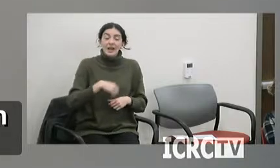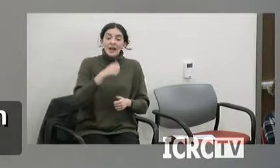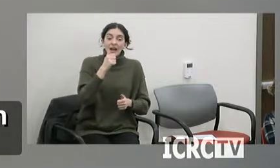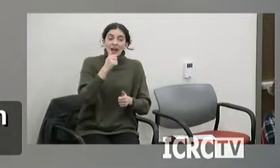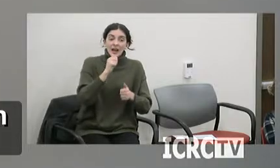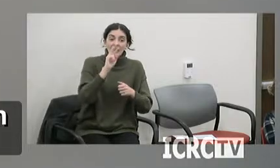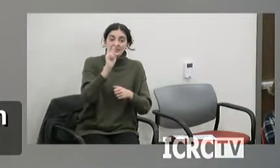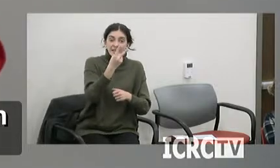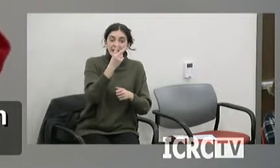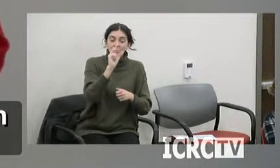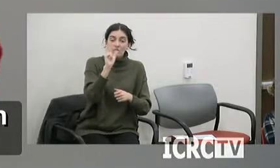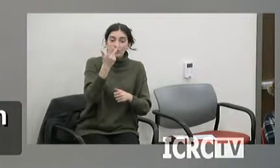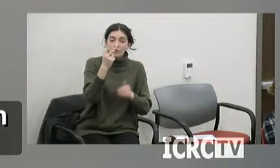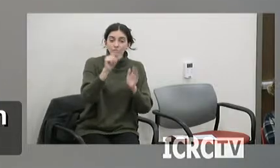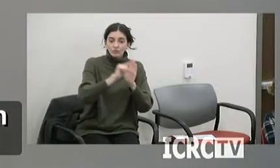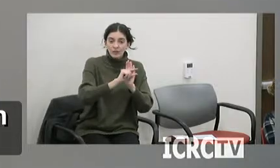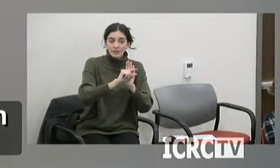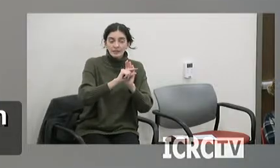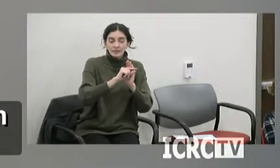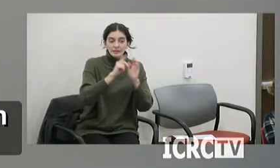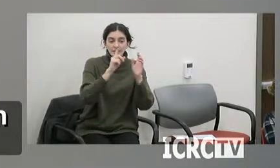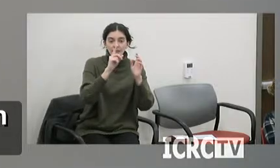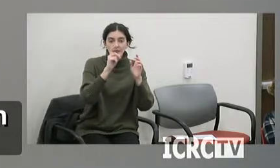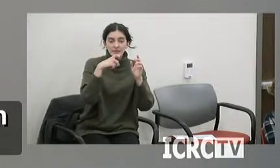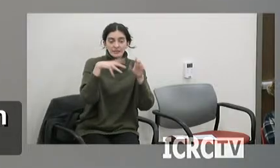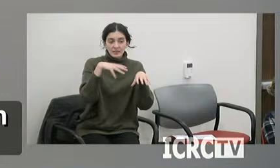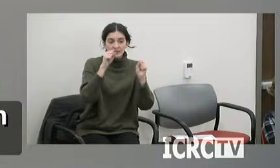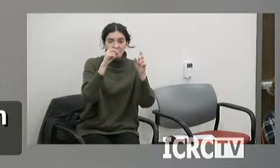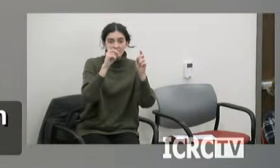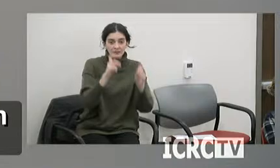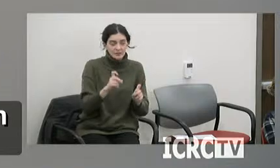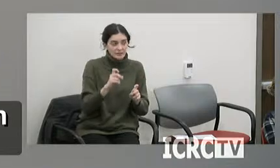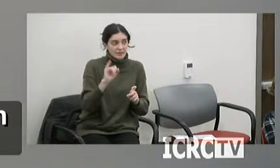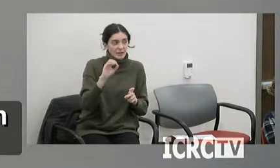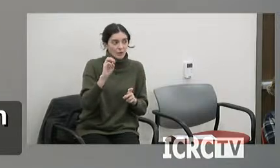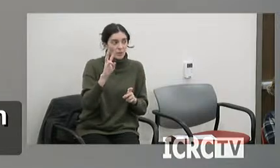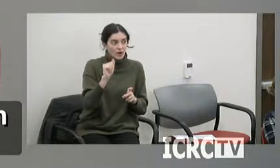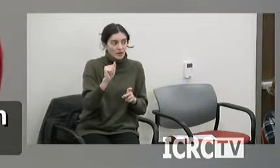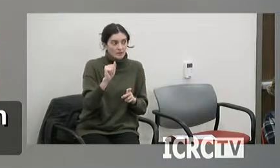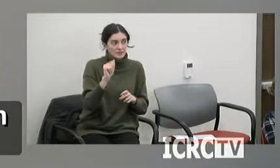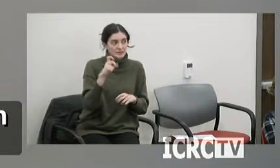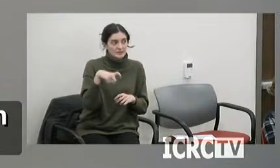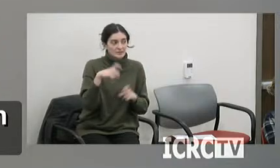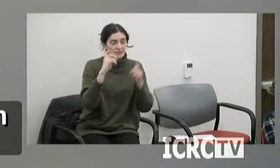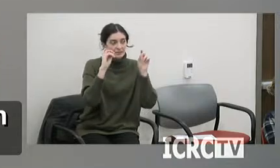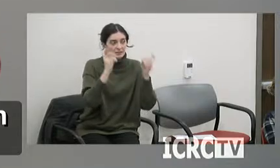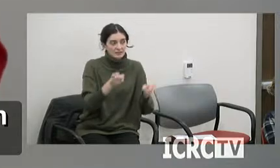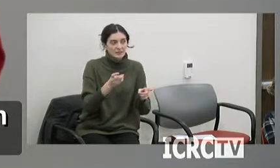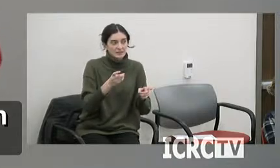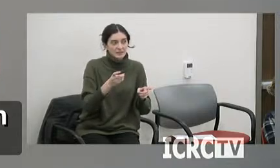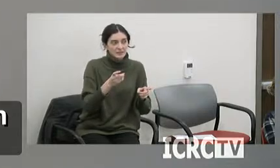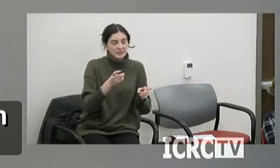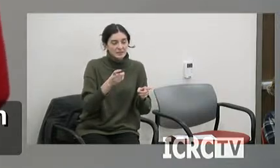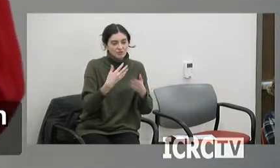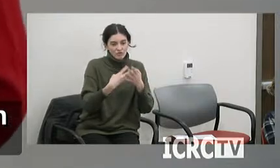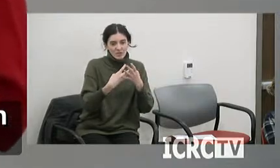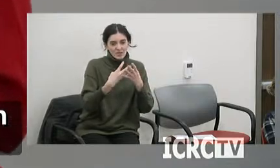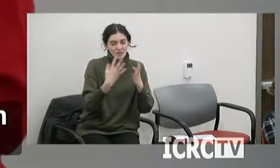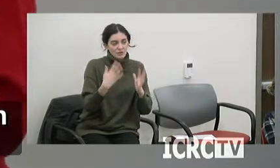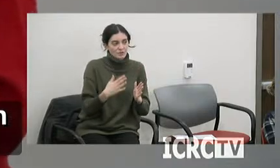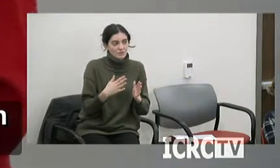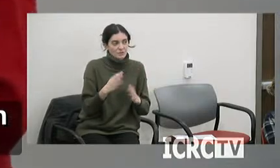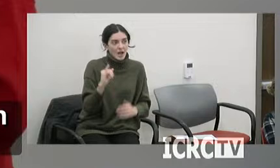the Iowa COGAT. Well, I'm sorry, you're required to give a gifted screener. Iowa and COGAT are one of the 22